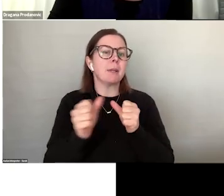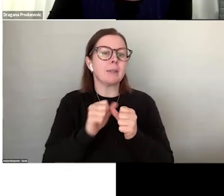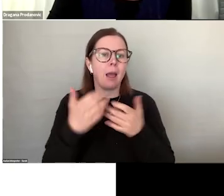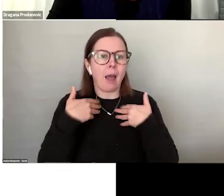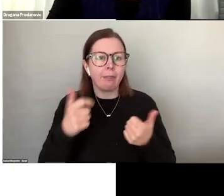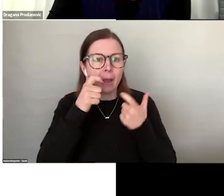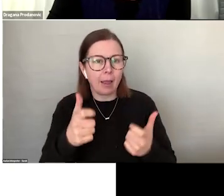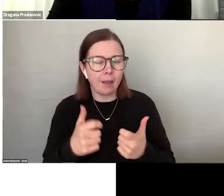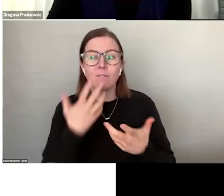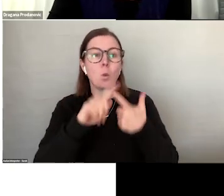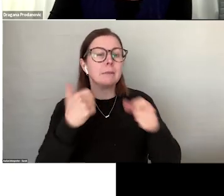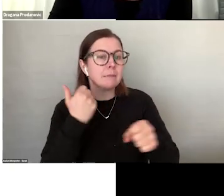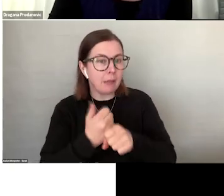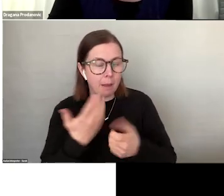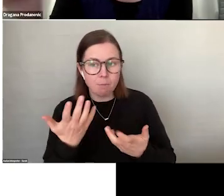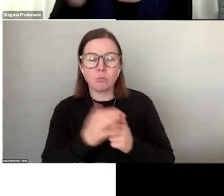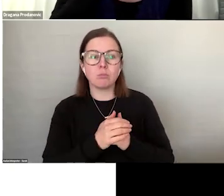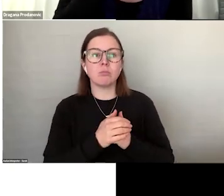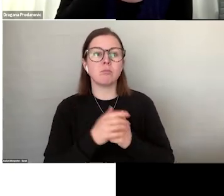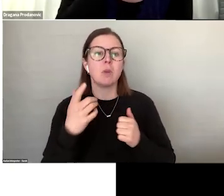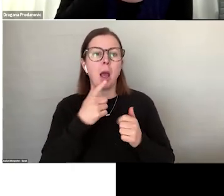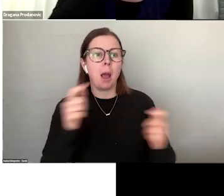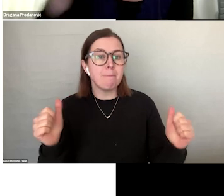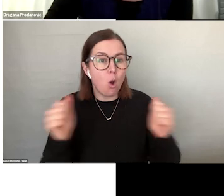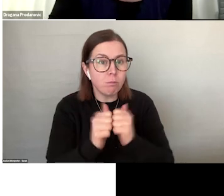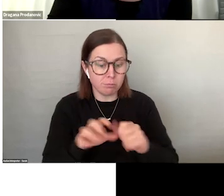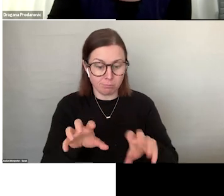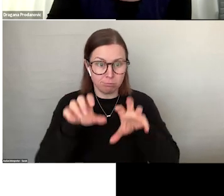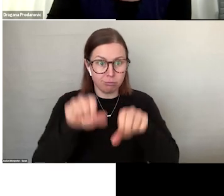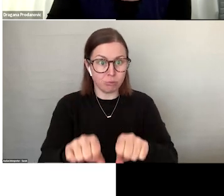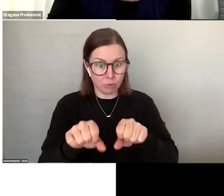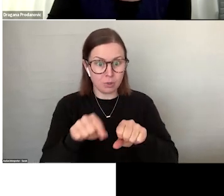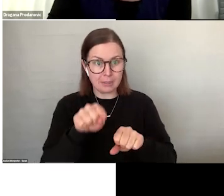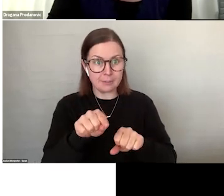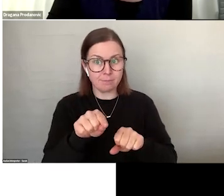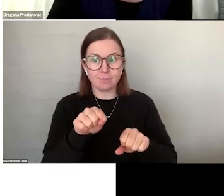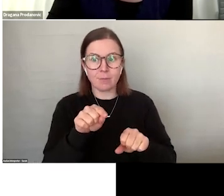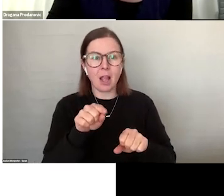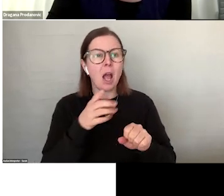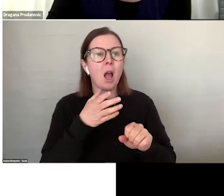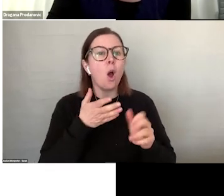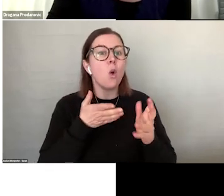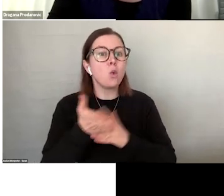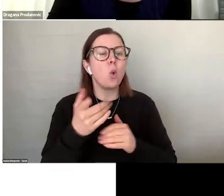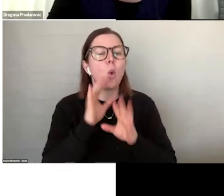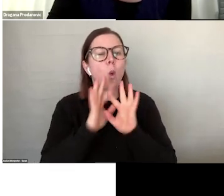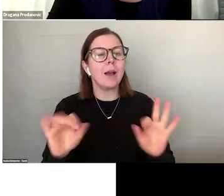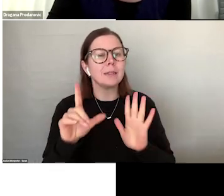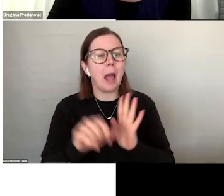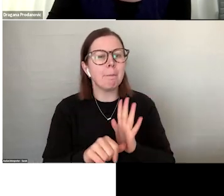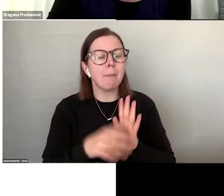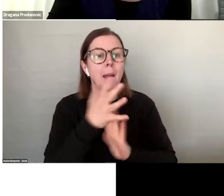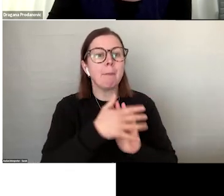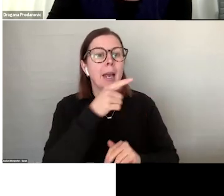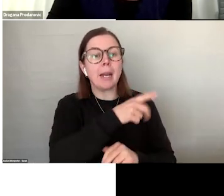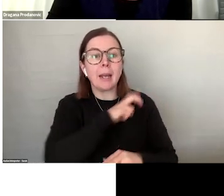these could be making appointments when it is a quieter time, perhaps, so they don't have to be in the waiting area for